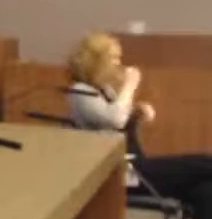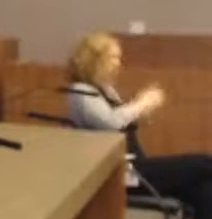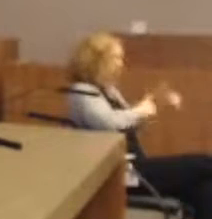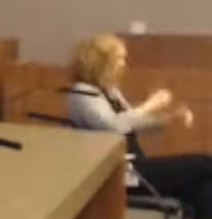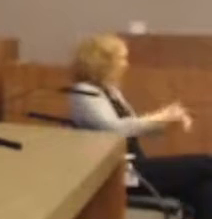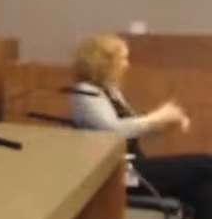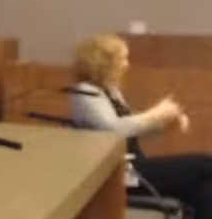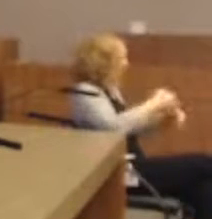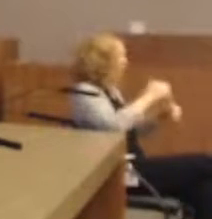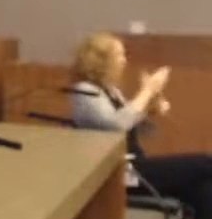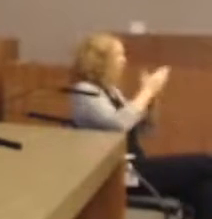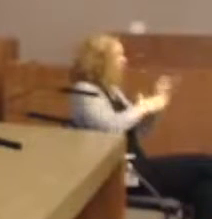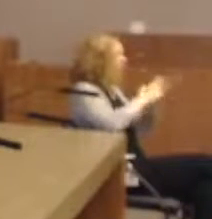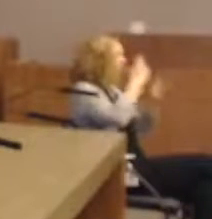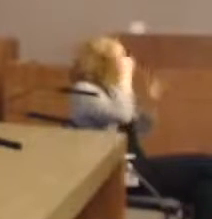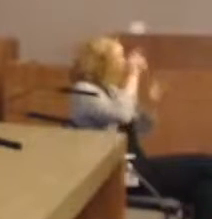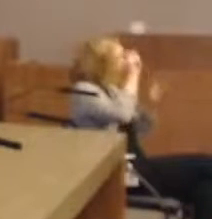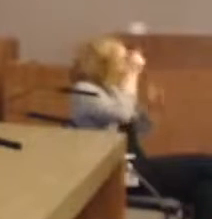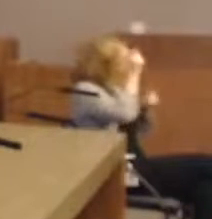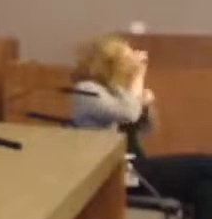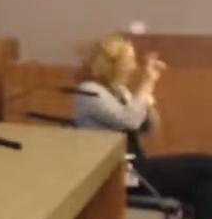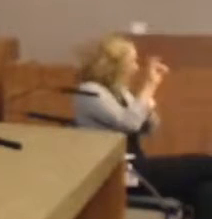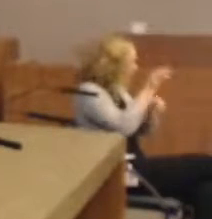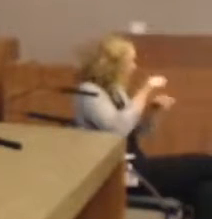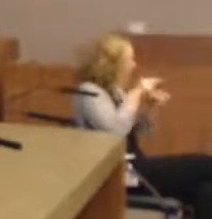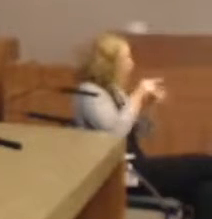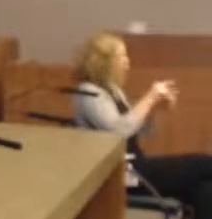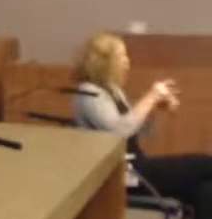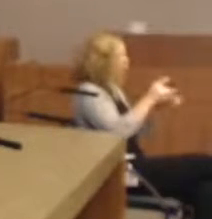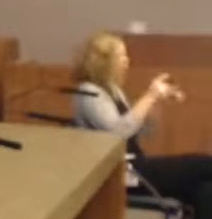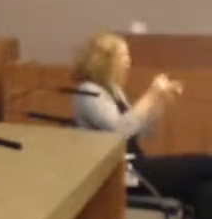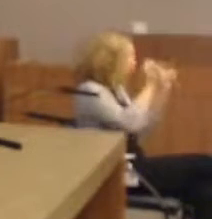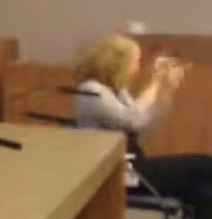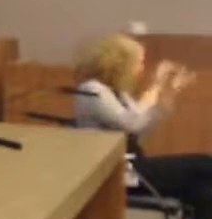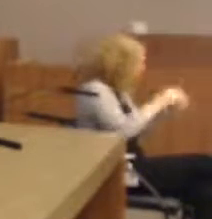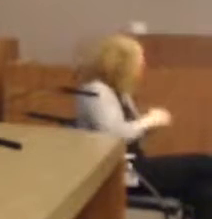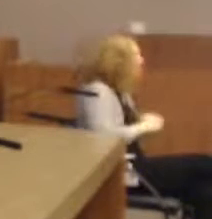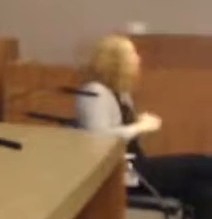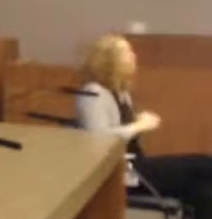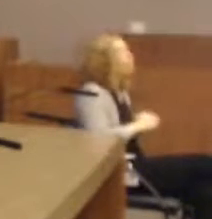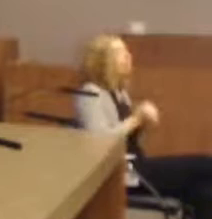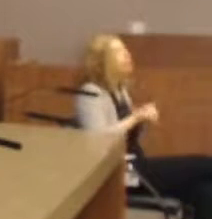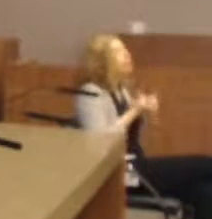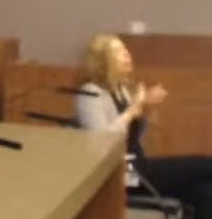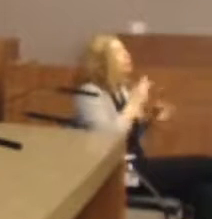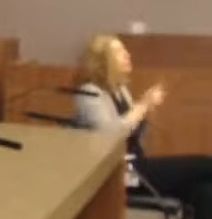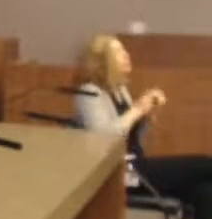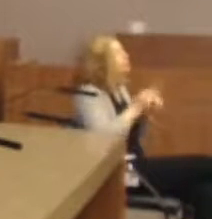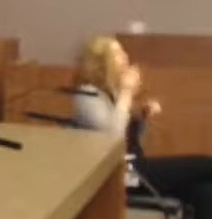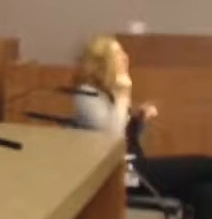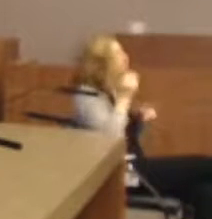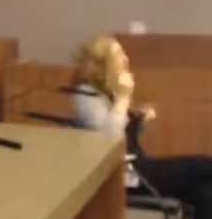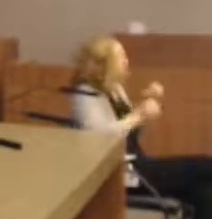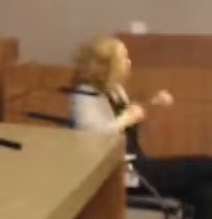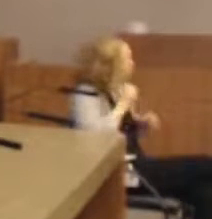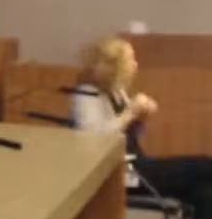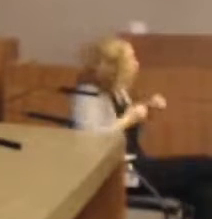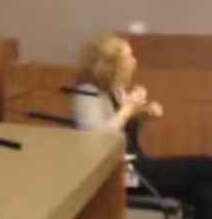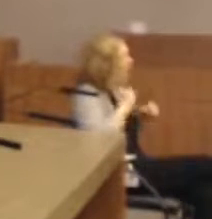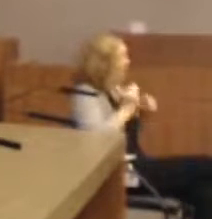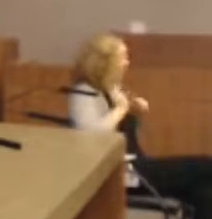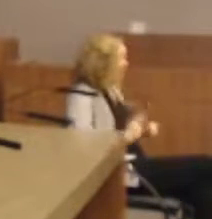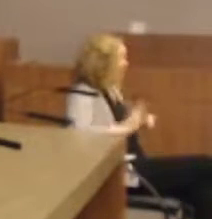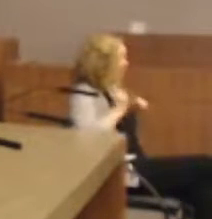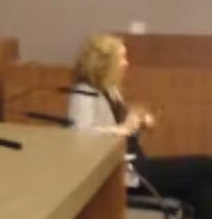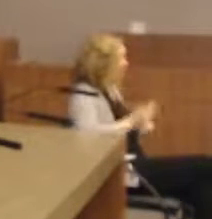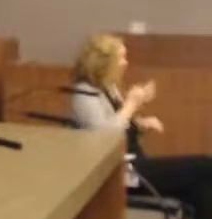it turns off during trauma. And then it causes one to experience emotions and the physical part of the memory rather than the verbal part of